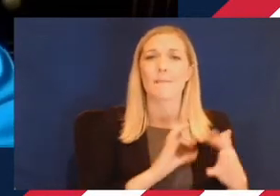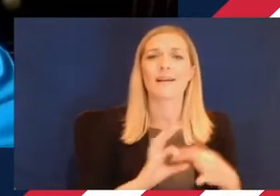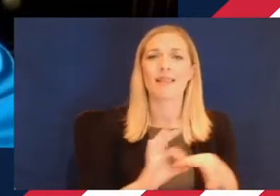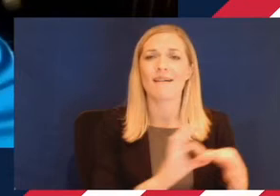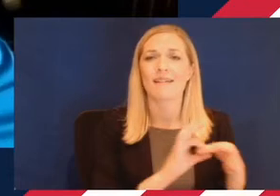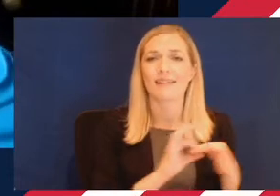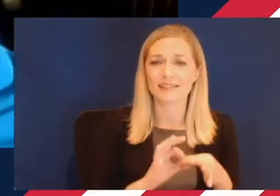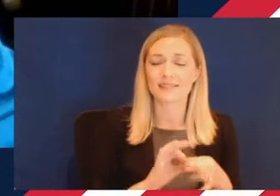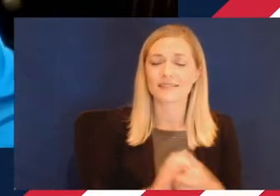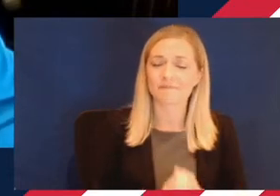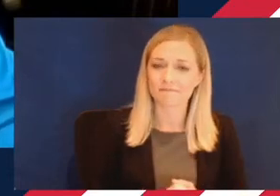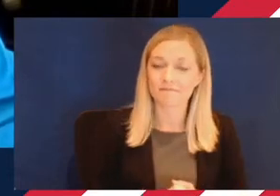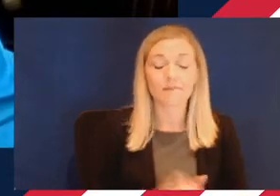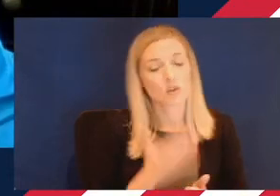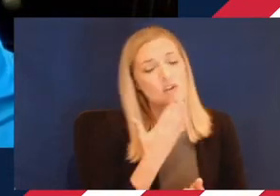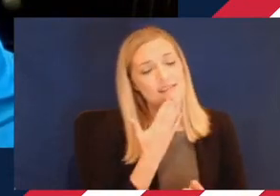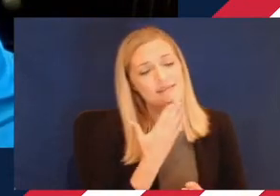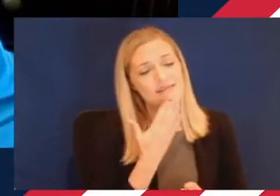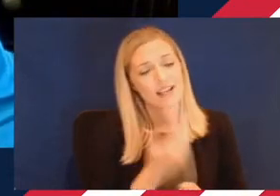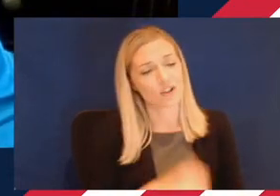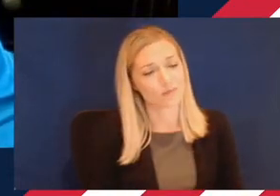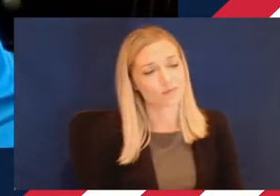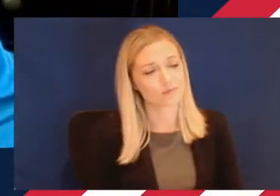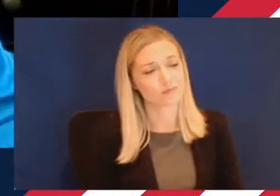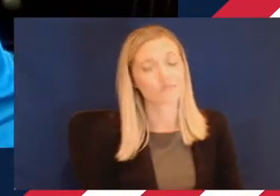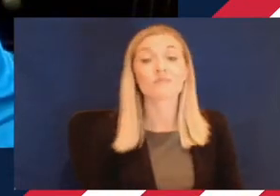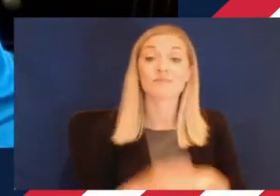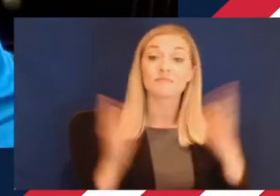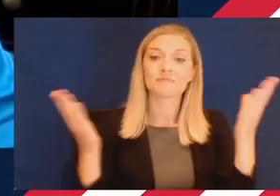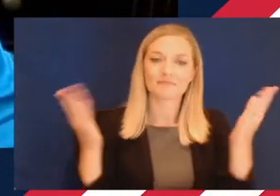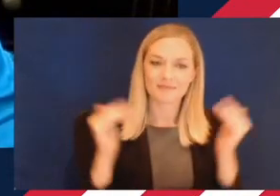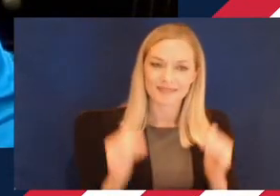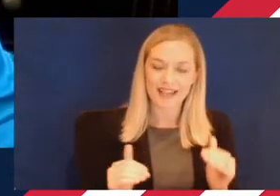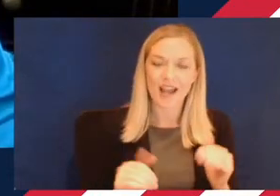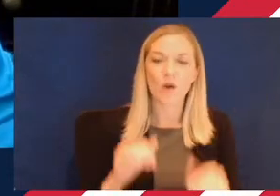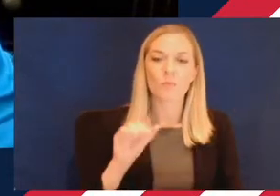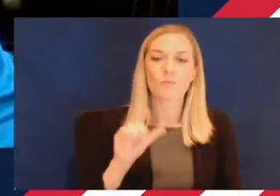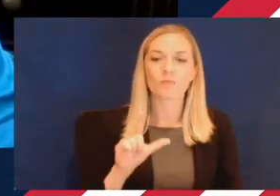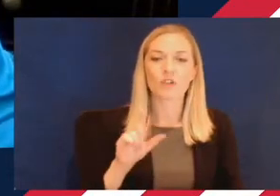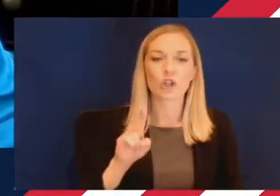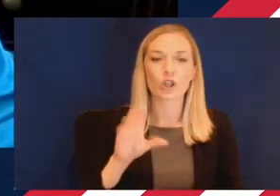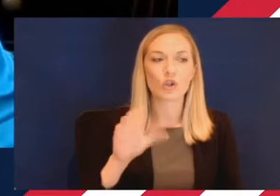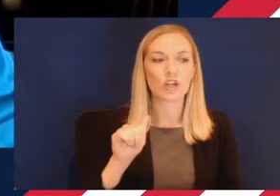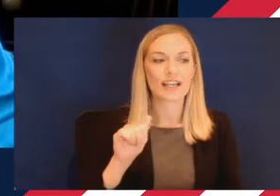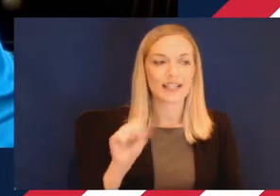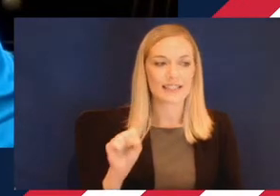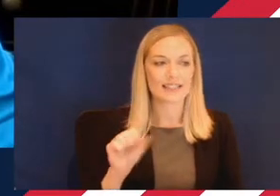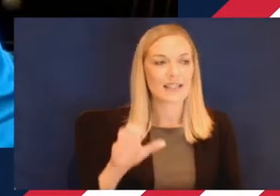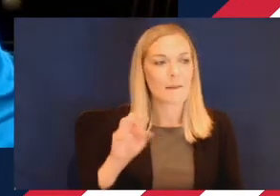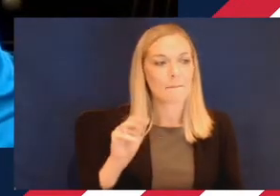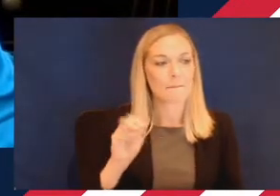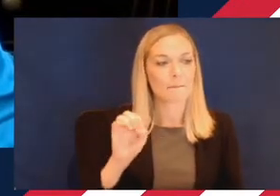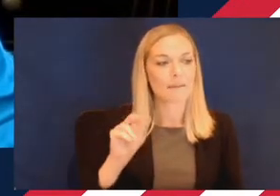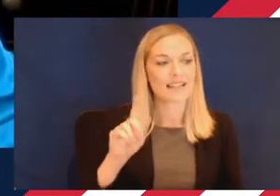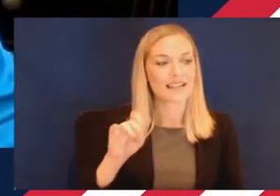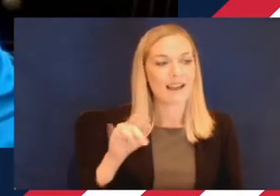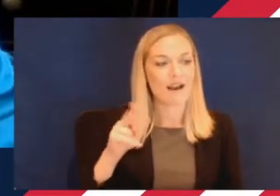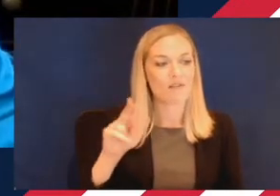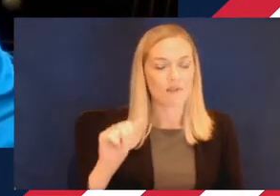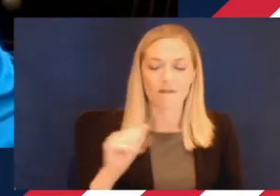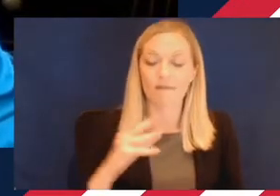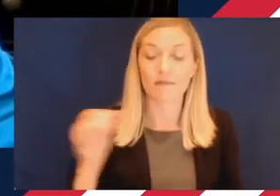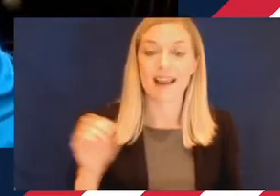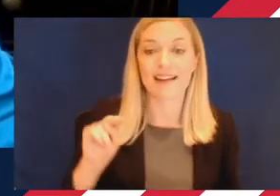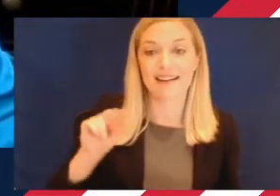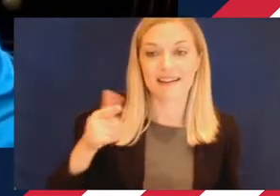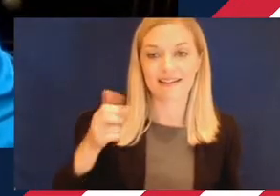doing. We will now hear from Lucas Mendieta and Nathan Perry, co-founders